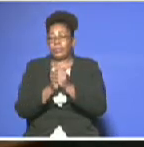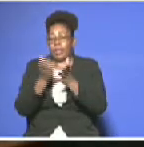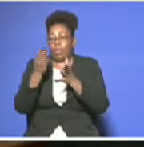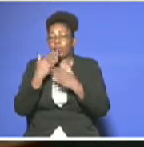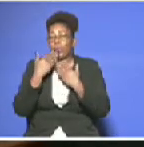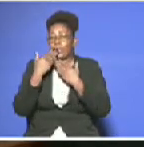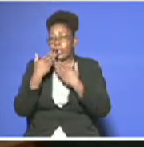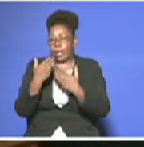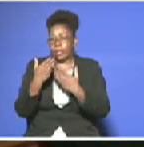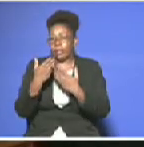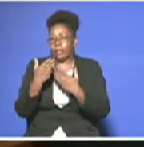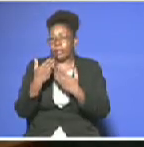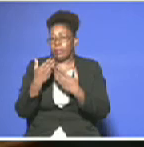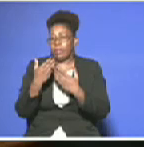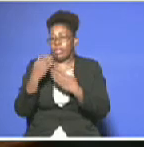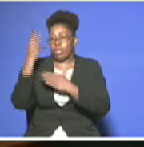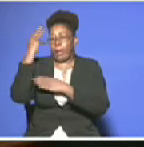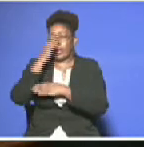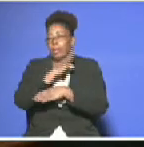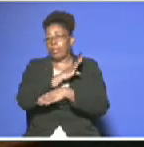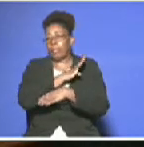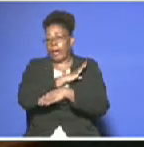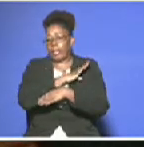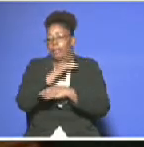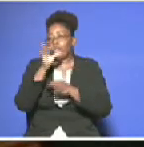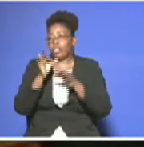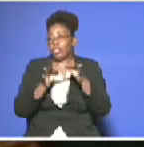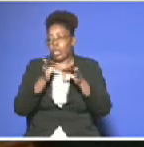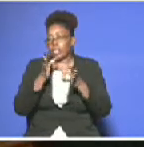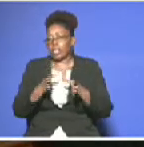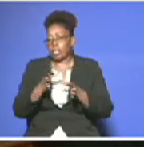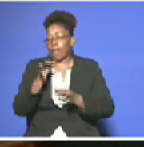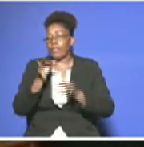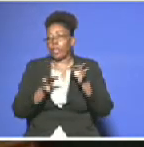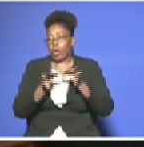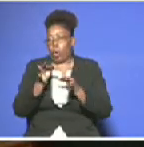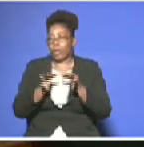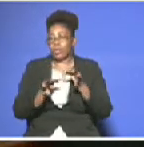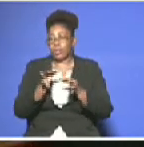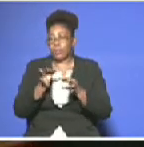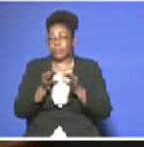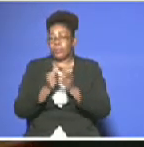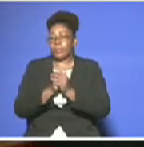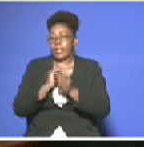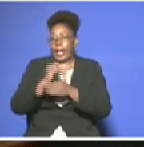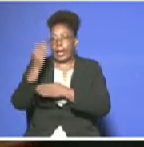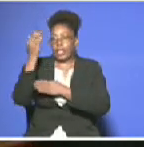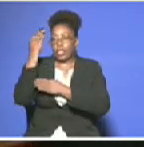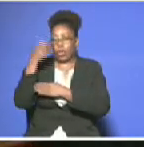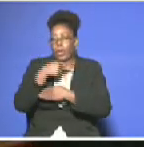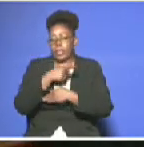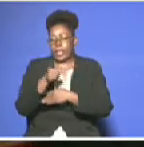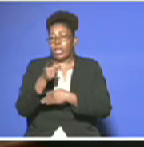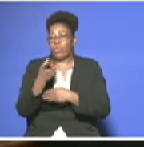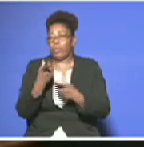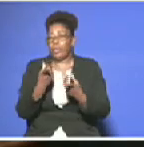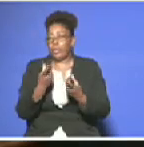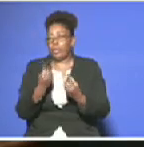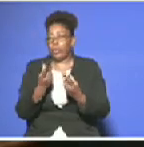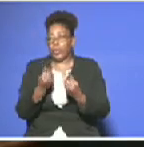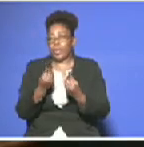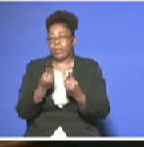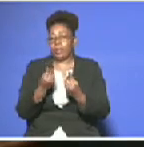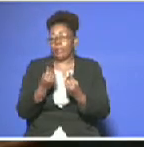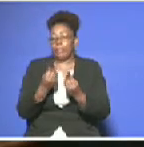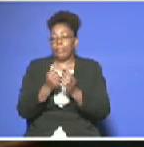and gratitude to Sir Michael Barnett and the justices of the Court of Appeal, as I know that they will be doing through